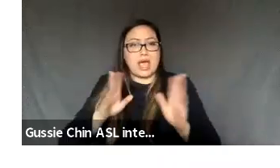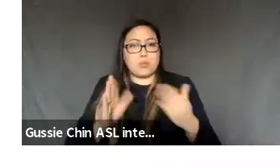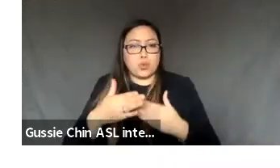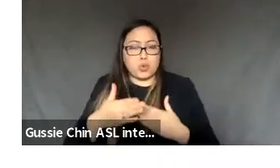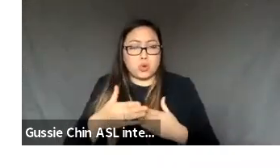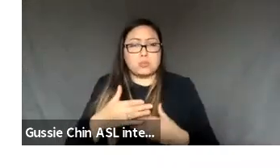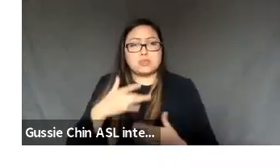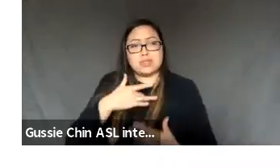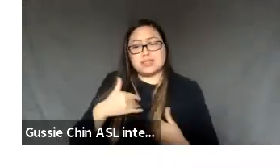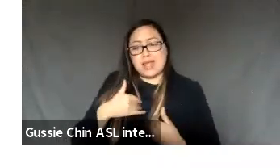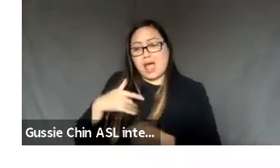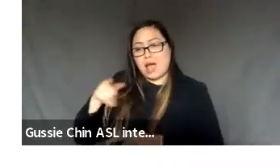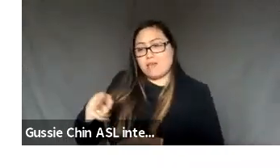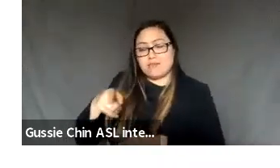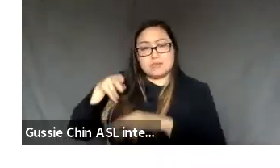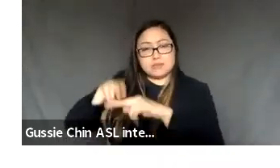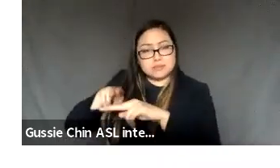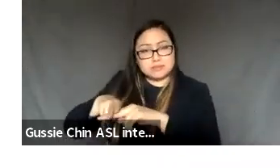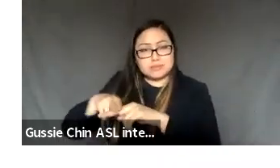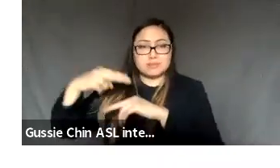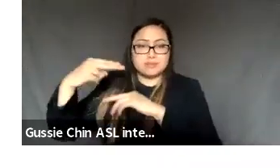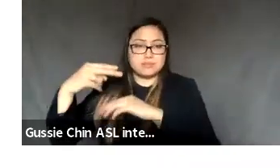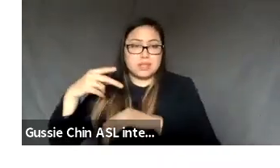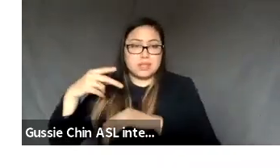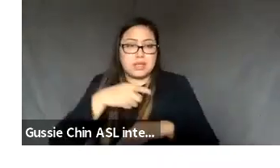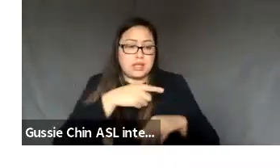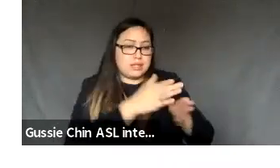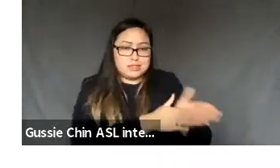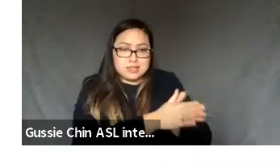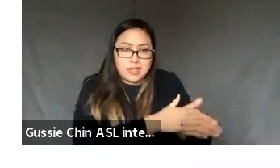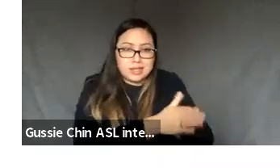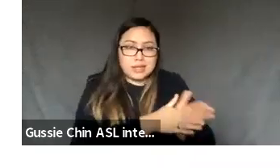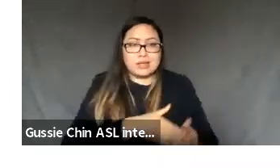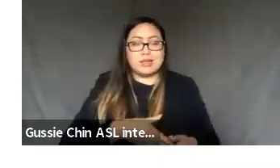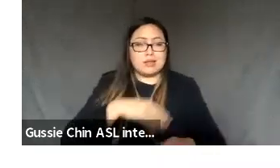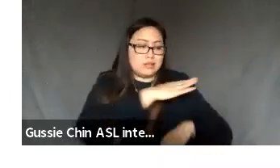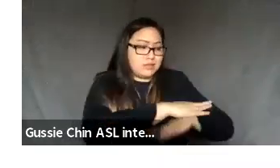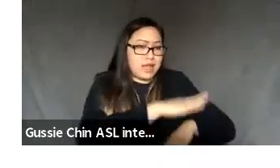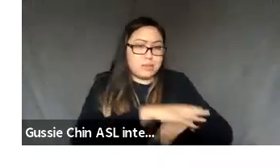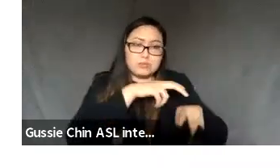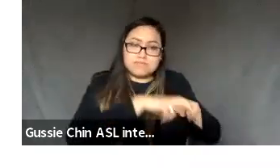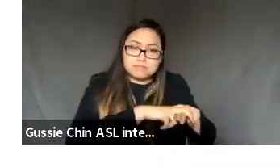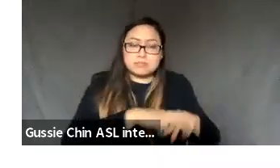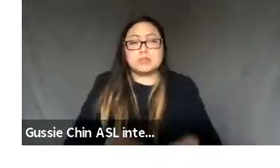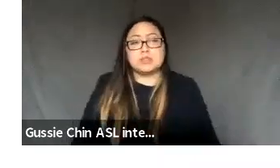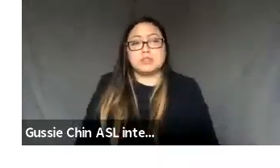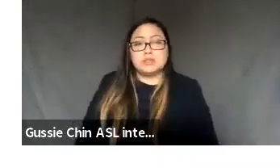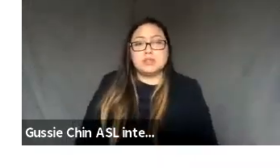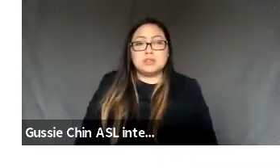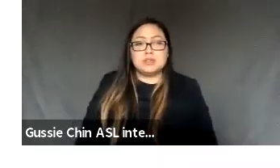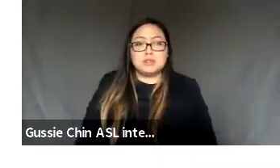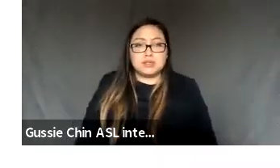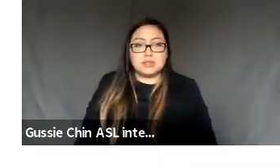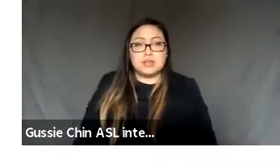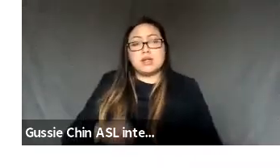table. So some medical care spaces are actually a combination of both public spaces and employee work